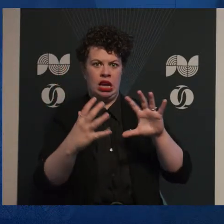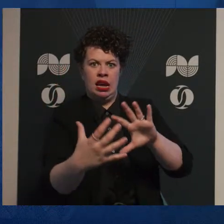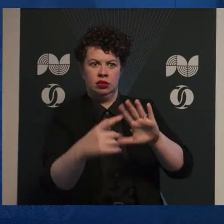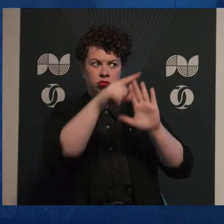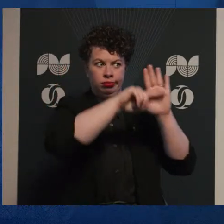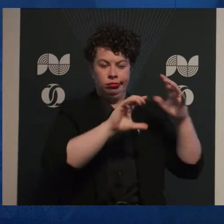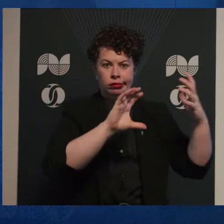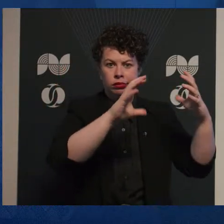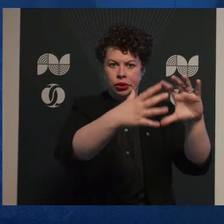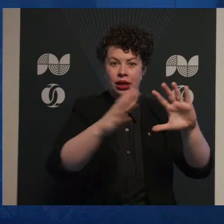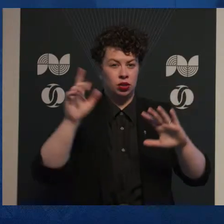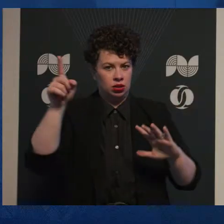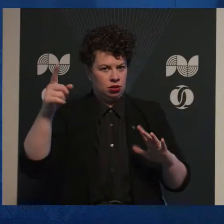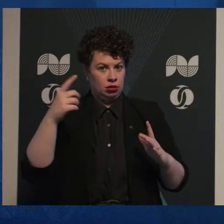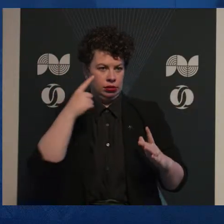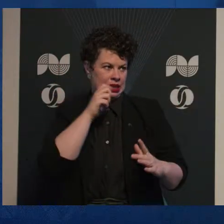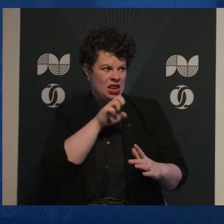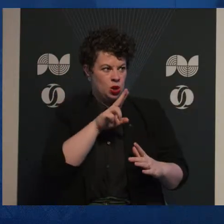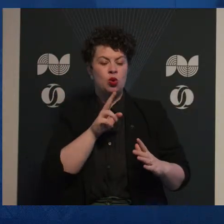EBRD, Mark, to